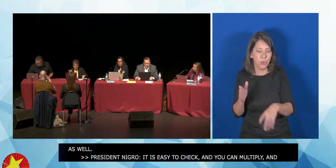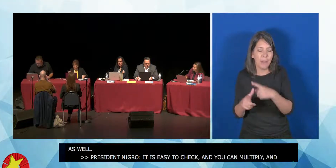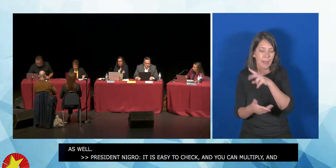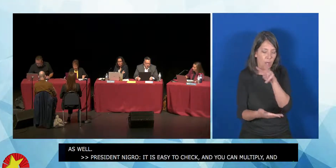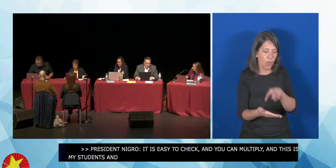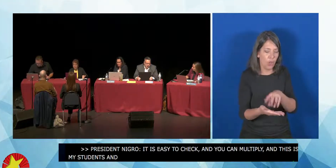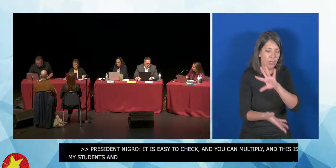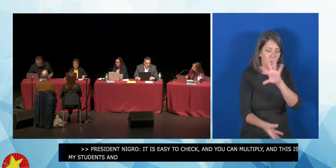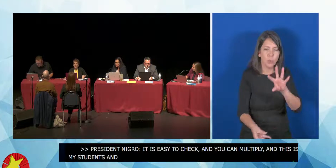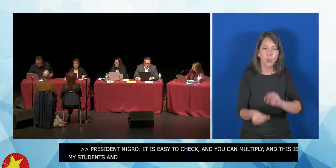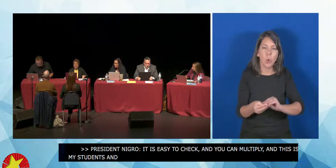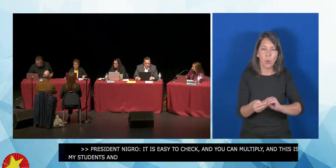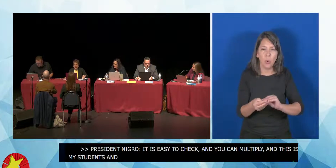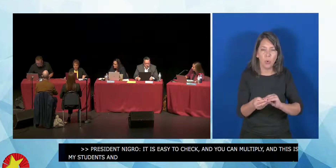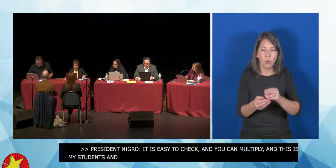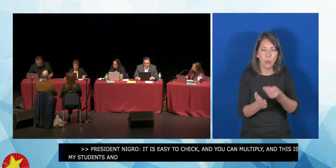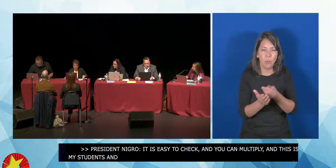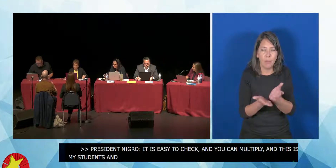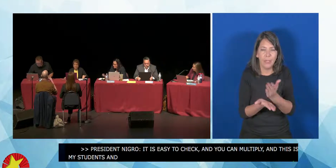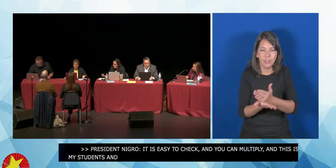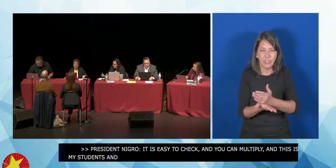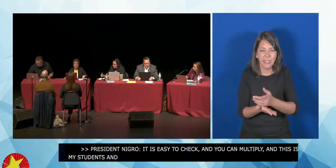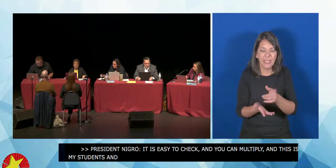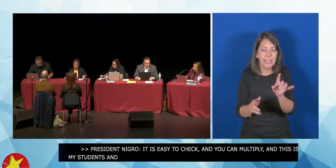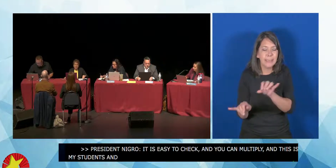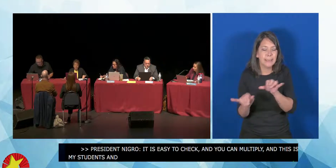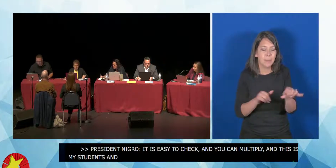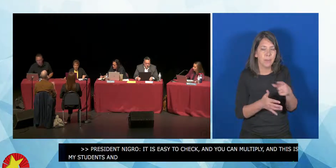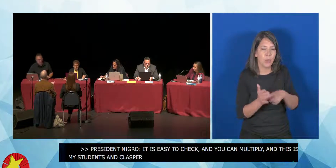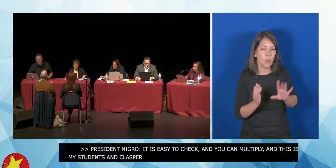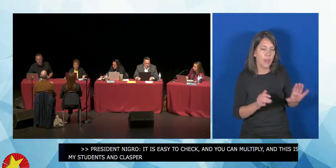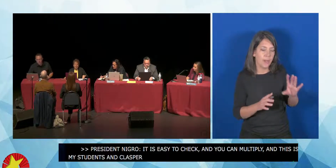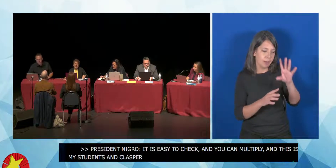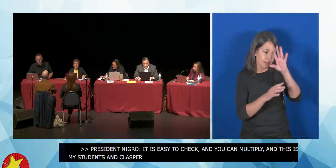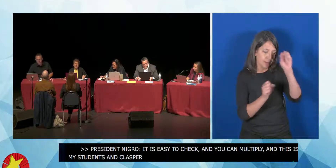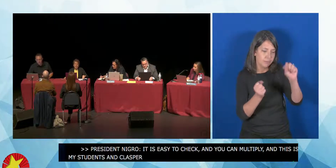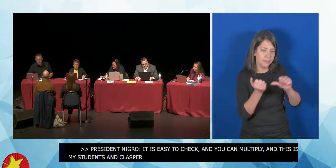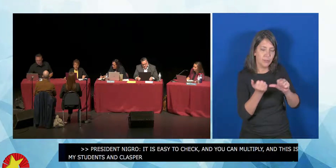programmatic budget. It's similar to the other reports that Ms. Cooper has given us.